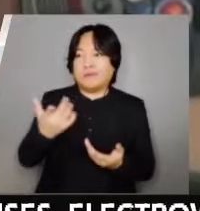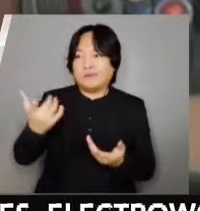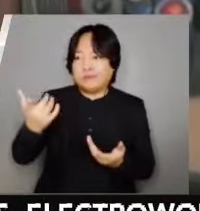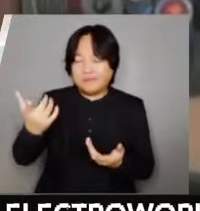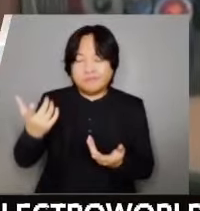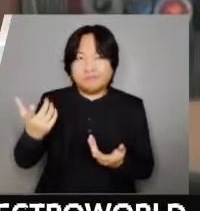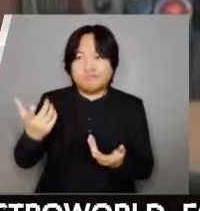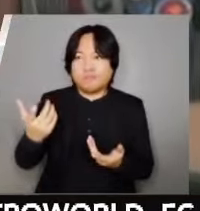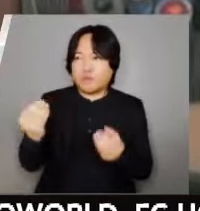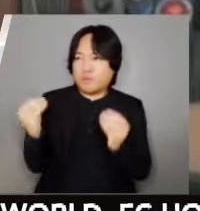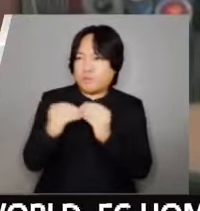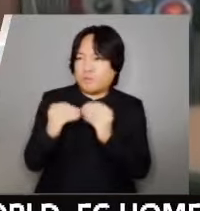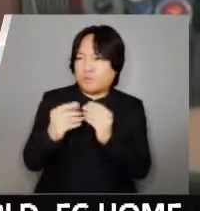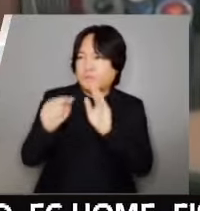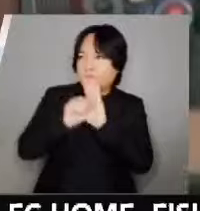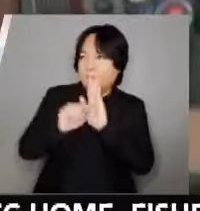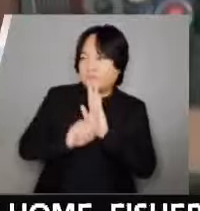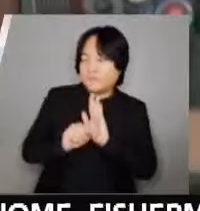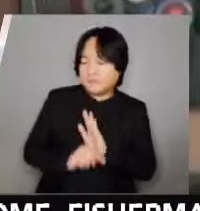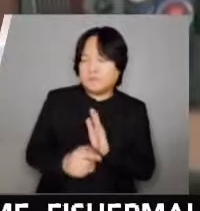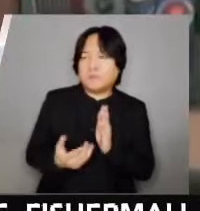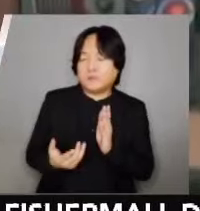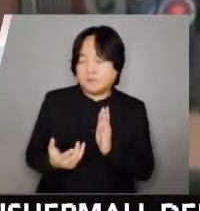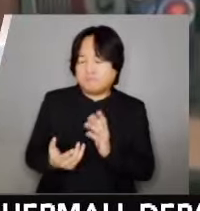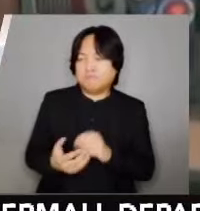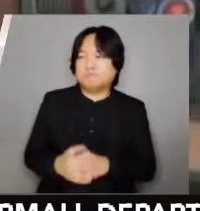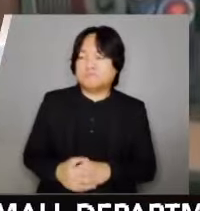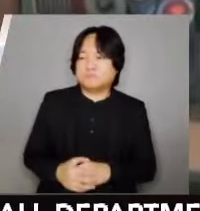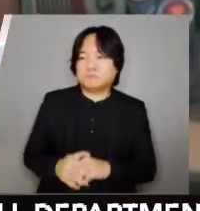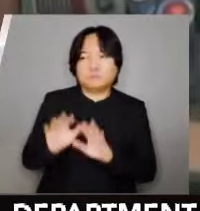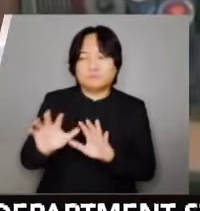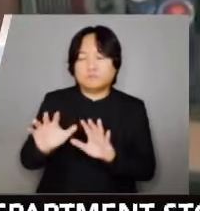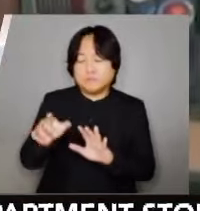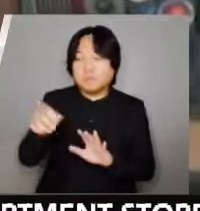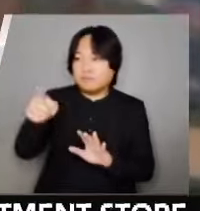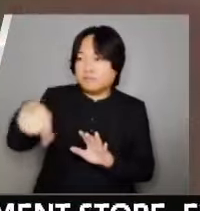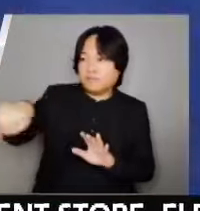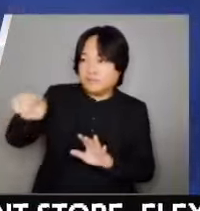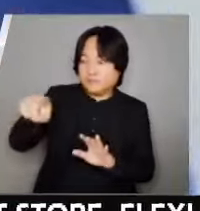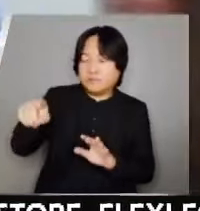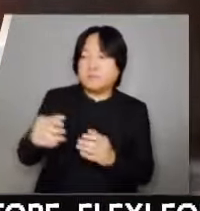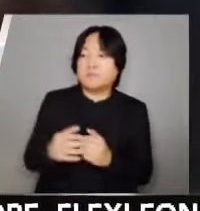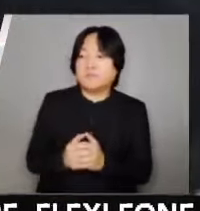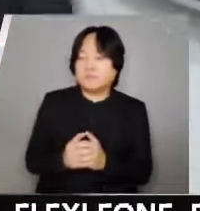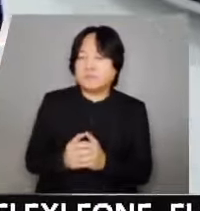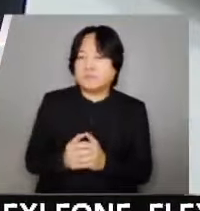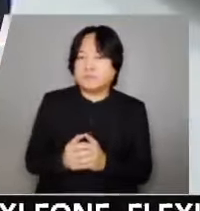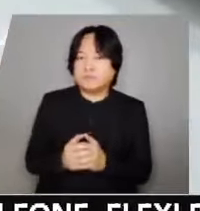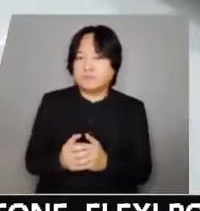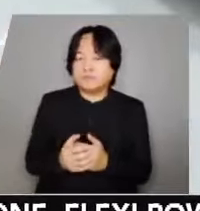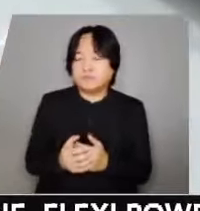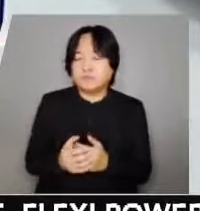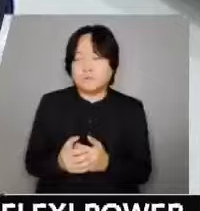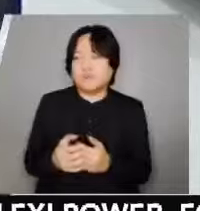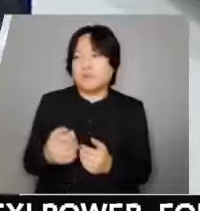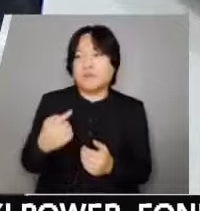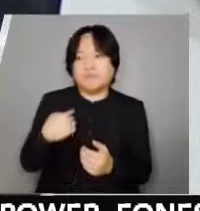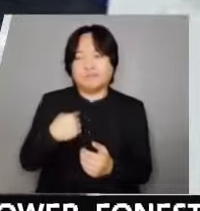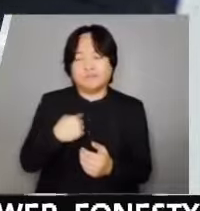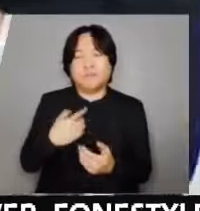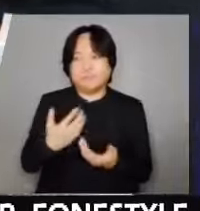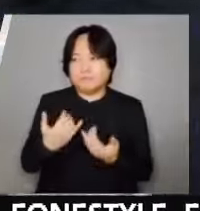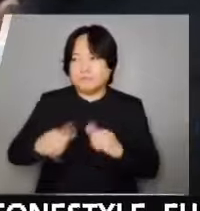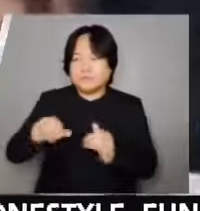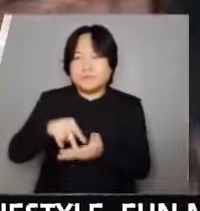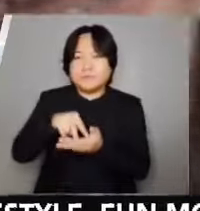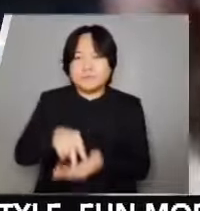But let it be known, you will find me unbowed. Lumapit kay Chua ang bise at pagbalik